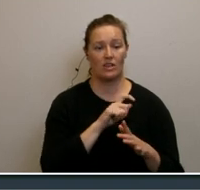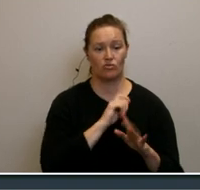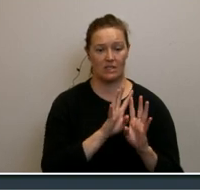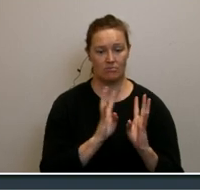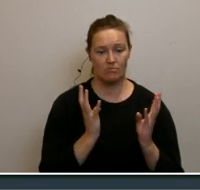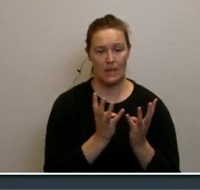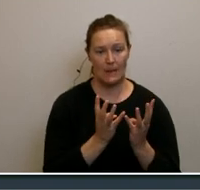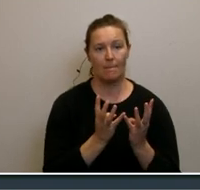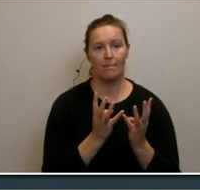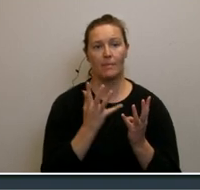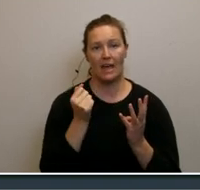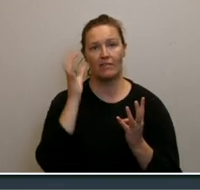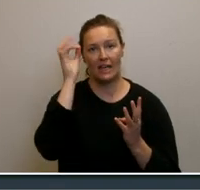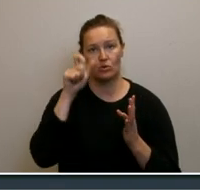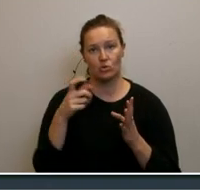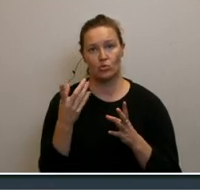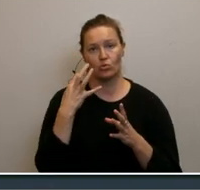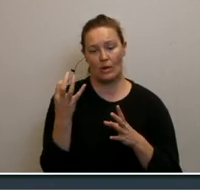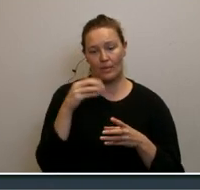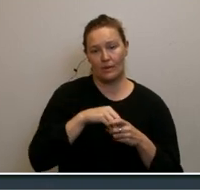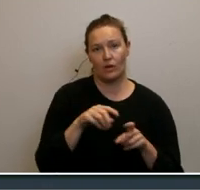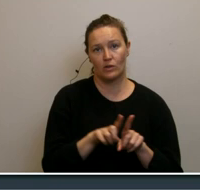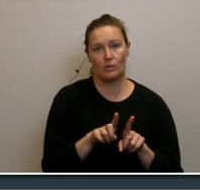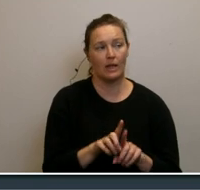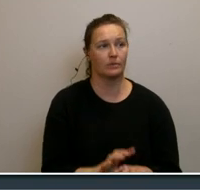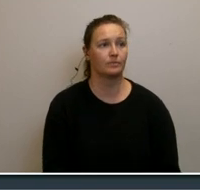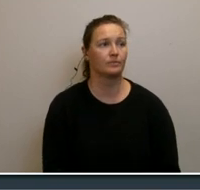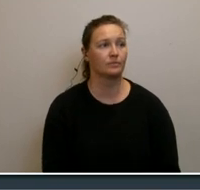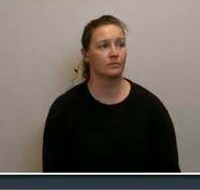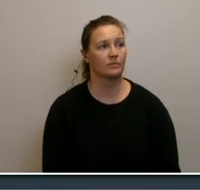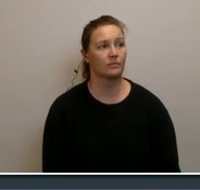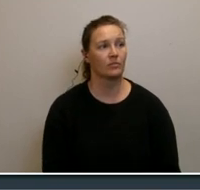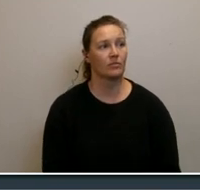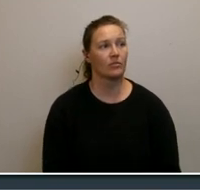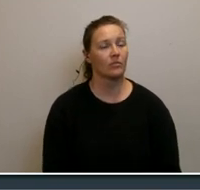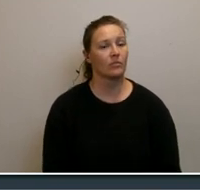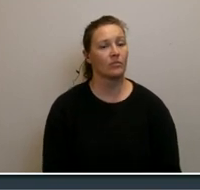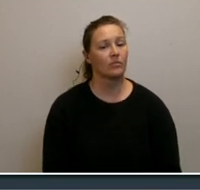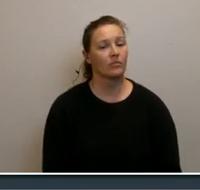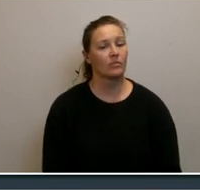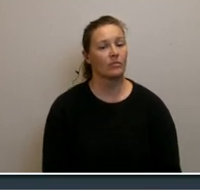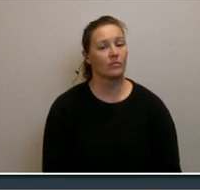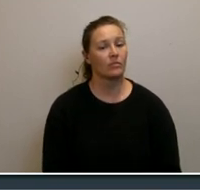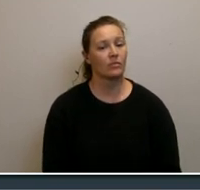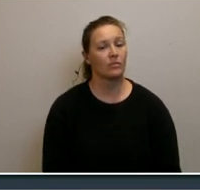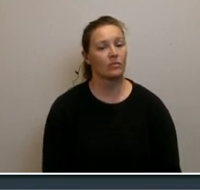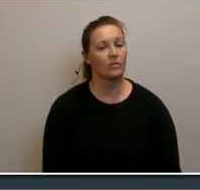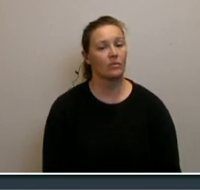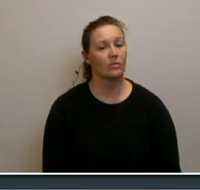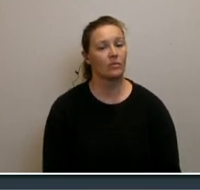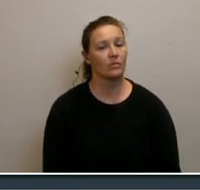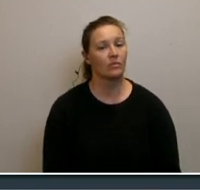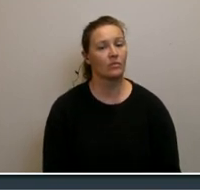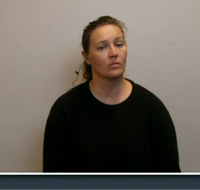has got the council representation within that trust. I'd also mention, which is now a new legal